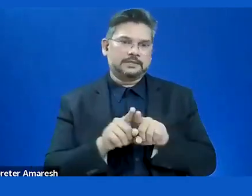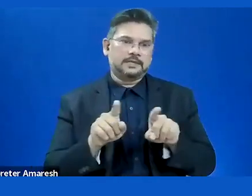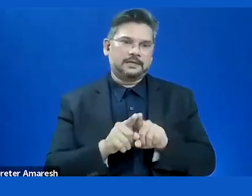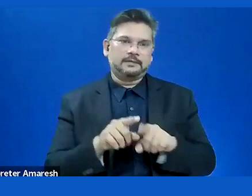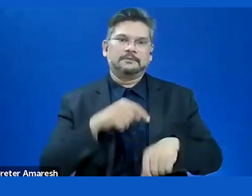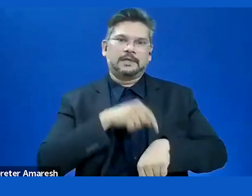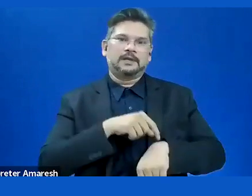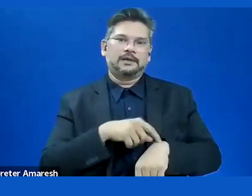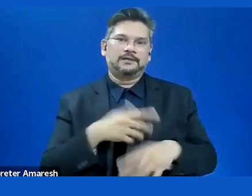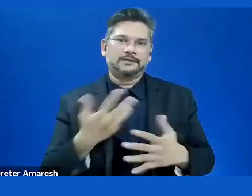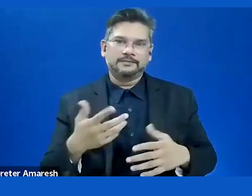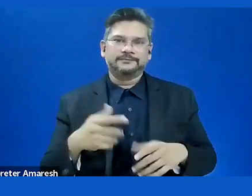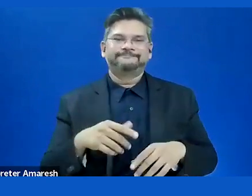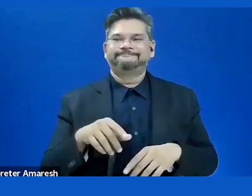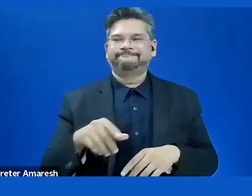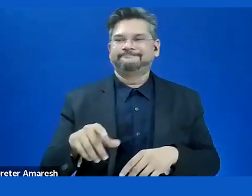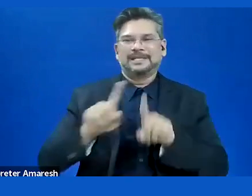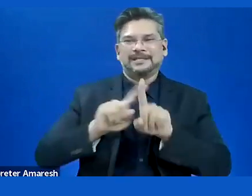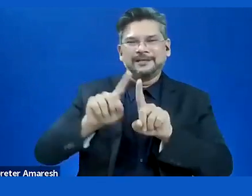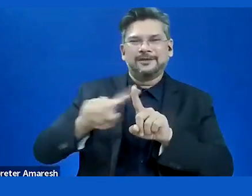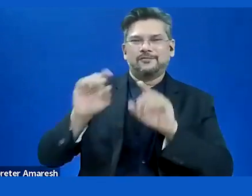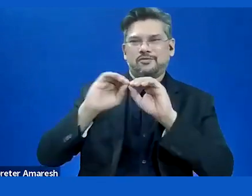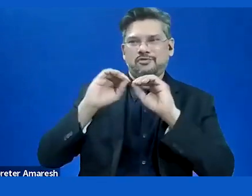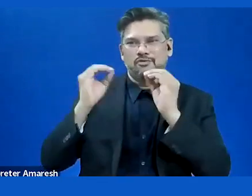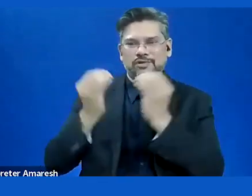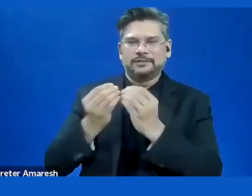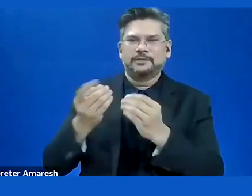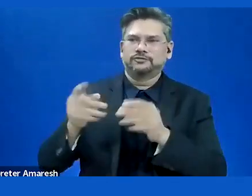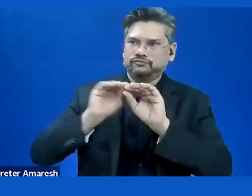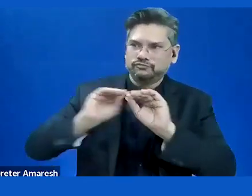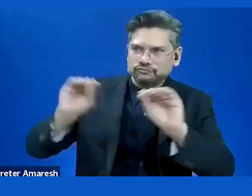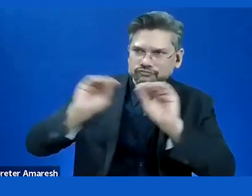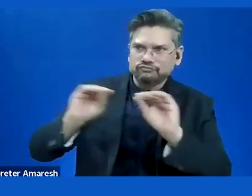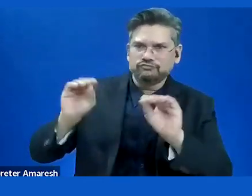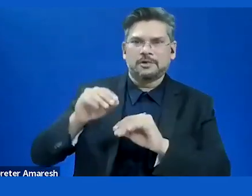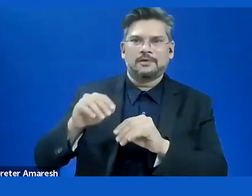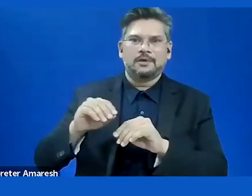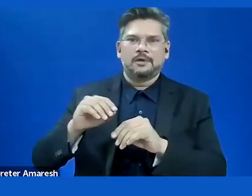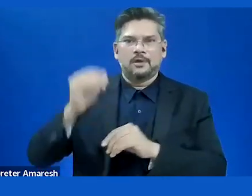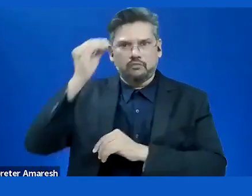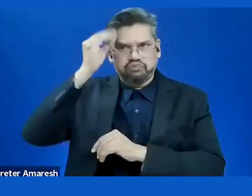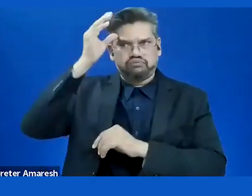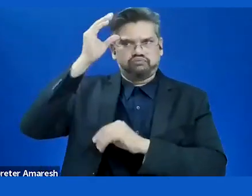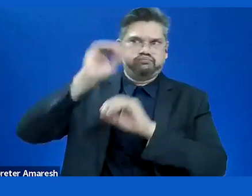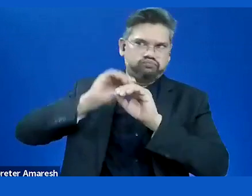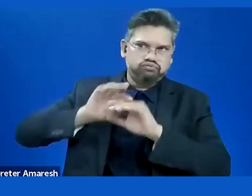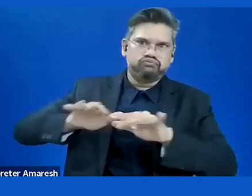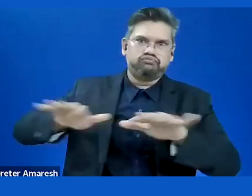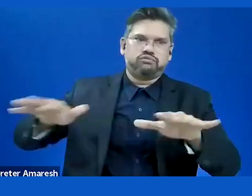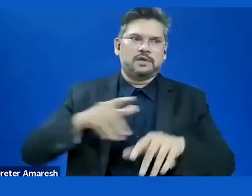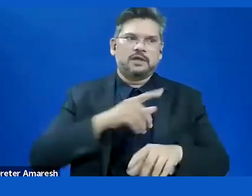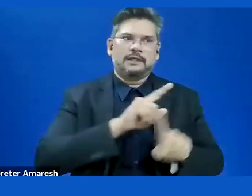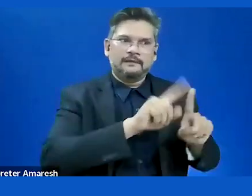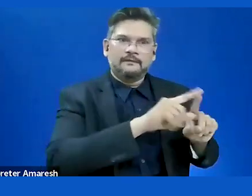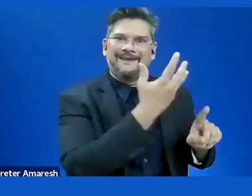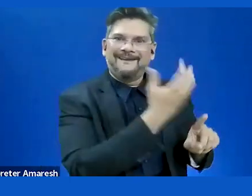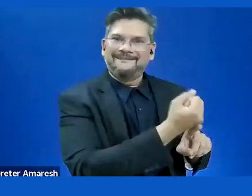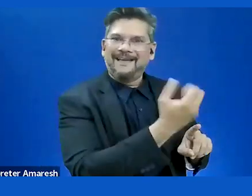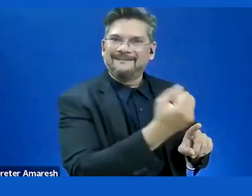that we make organizations aware of what exists and help them understand that there are things that they could be doing right